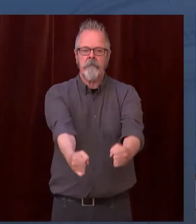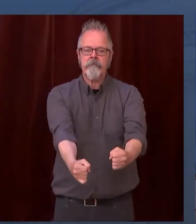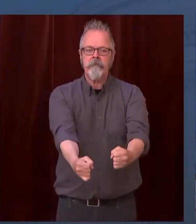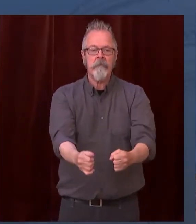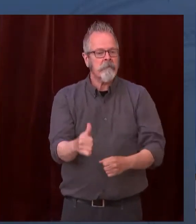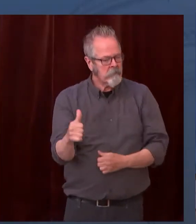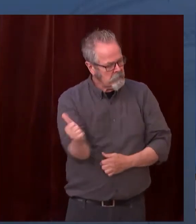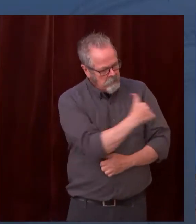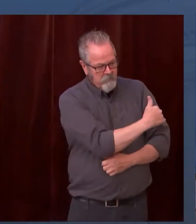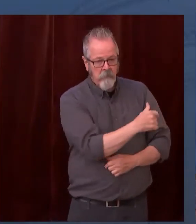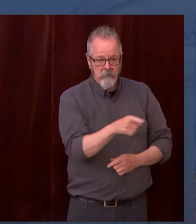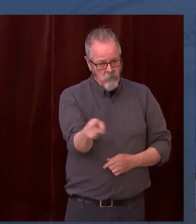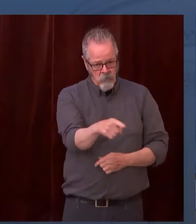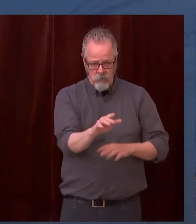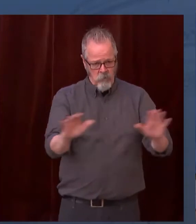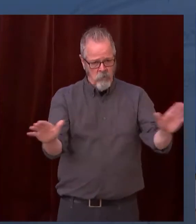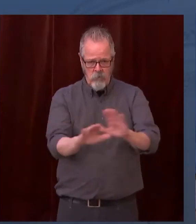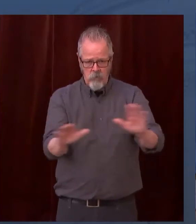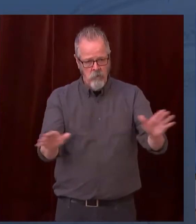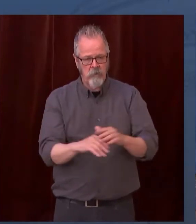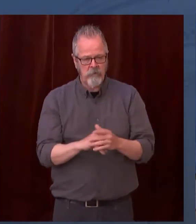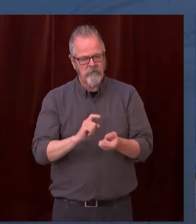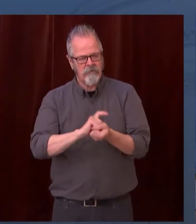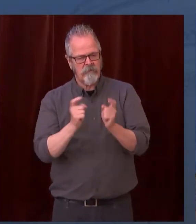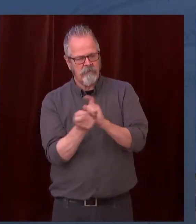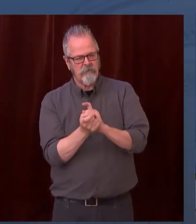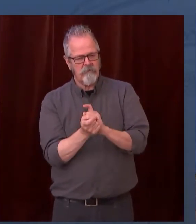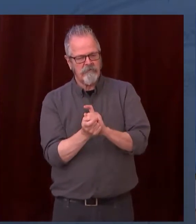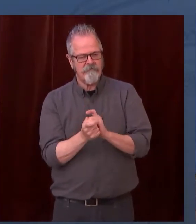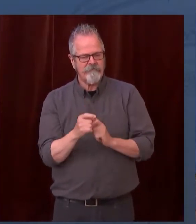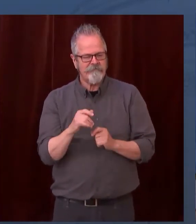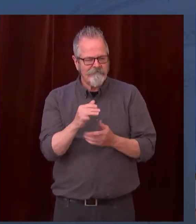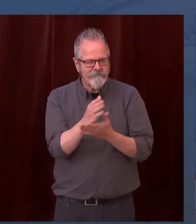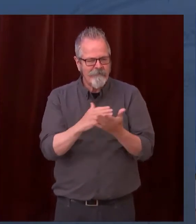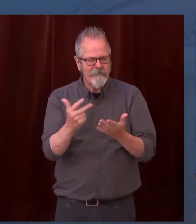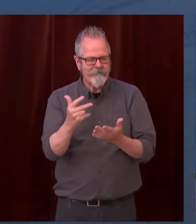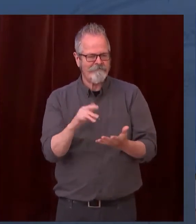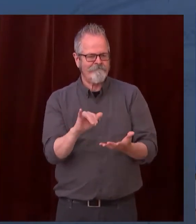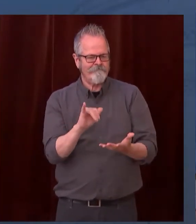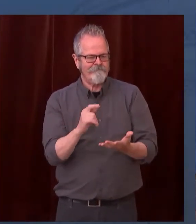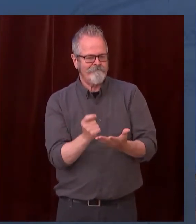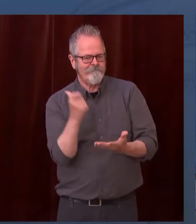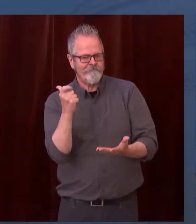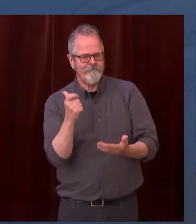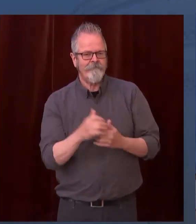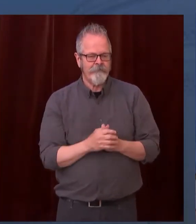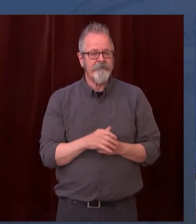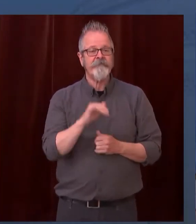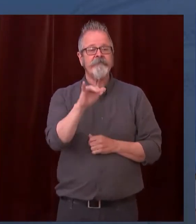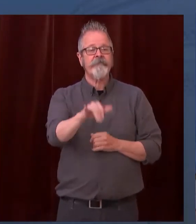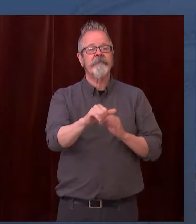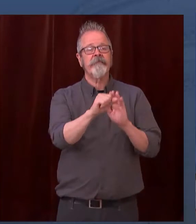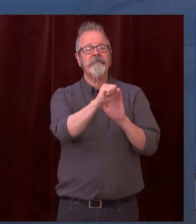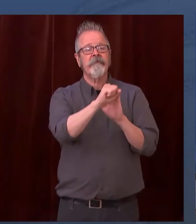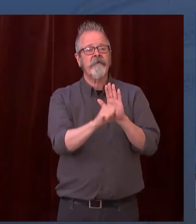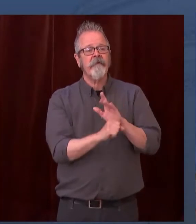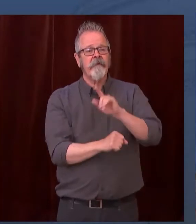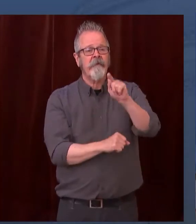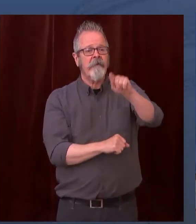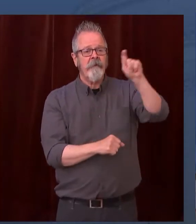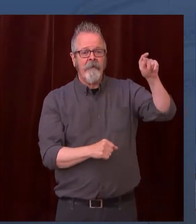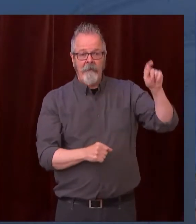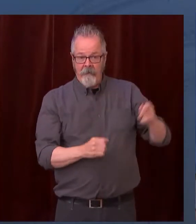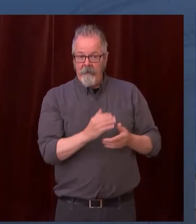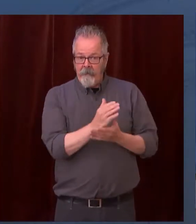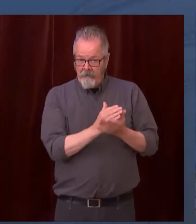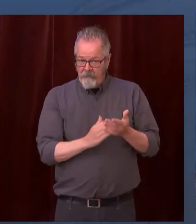recently reopened restaurants, again because of the disease transmission. We hope to avoid that fate. And I